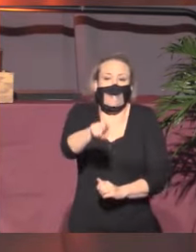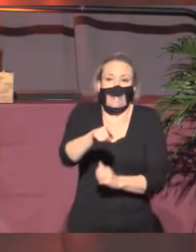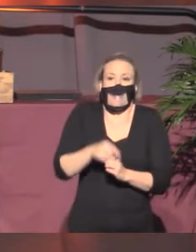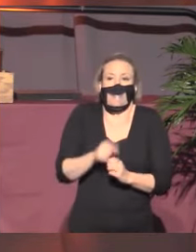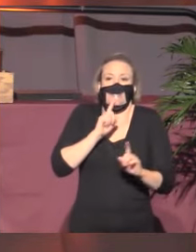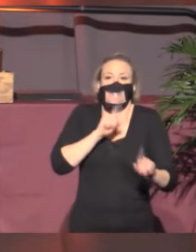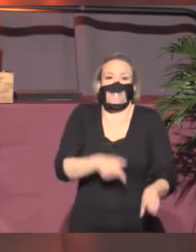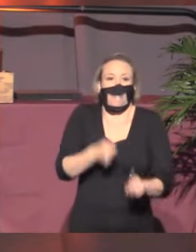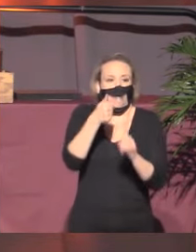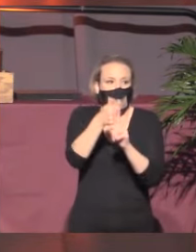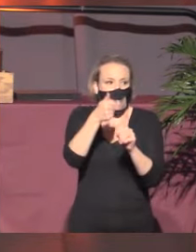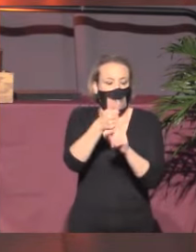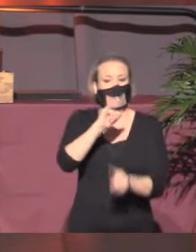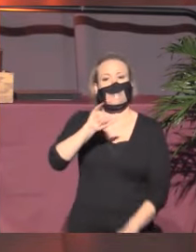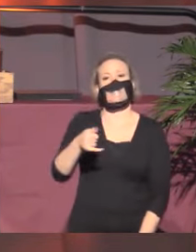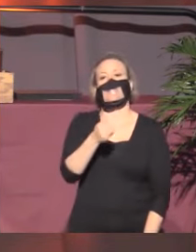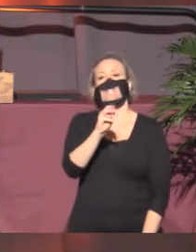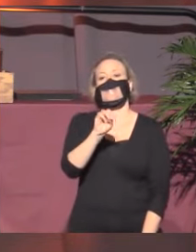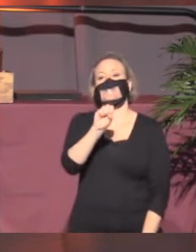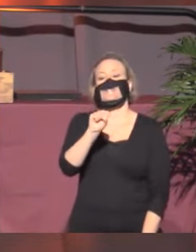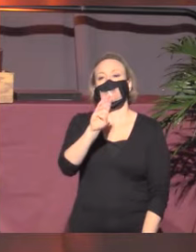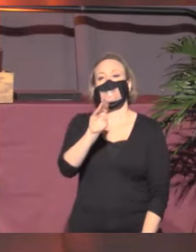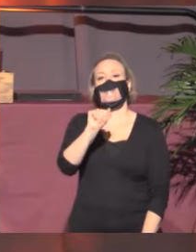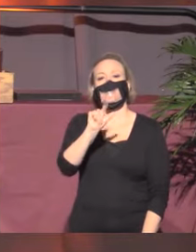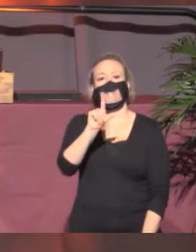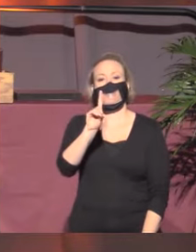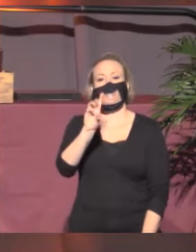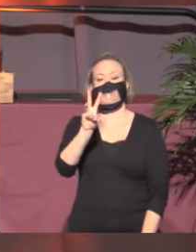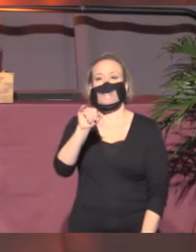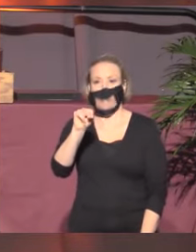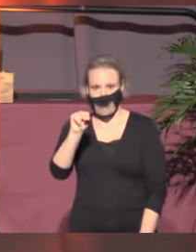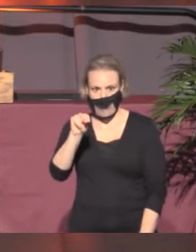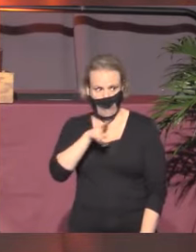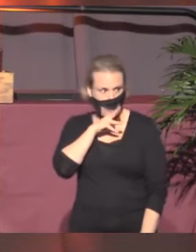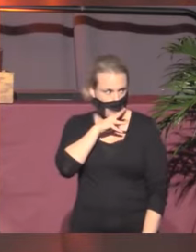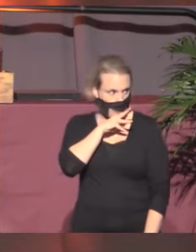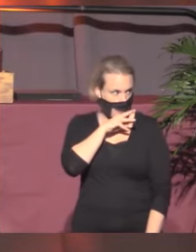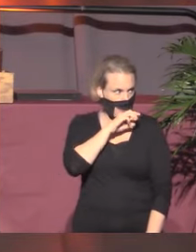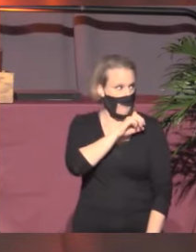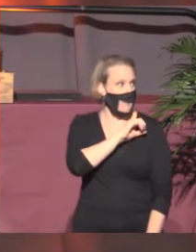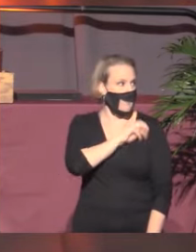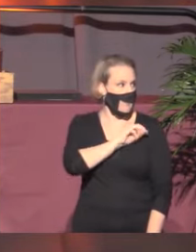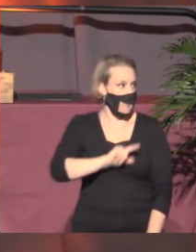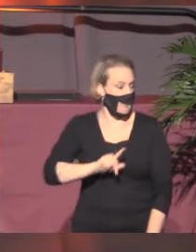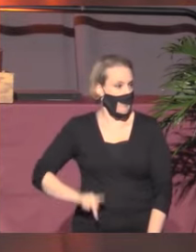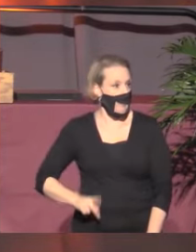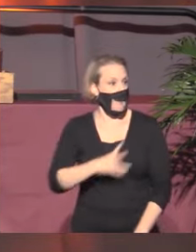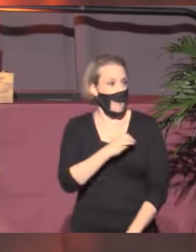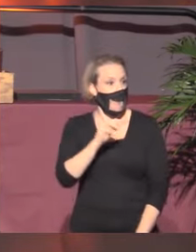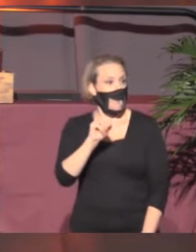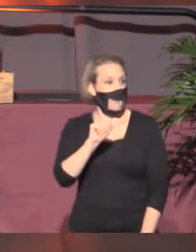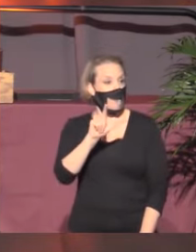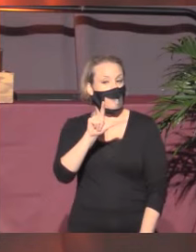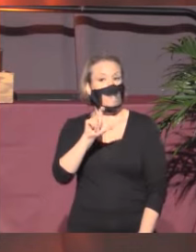James Baldwin, when discussing Dr. Martin Luther King and Malcolm X, said this: "The